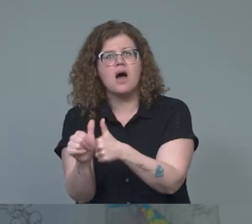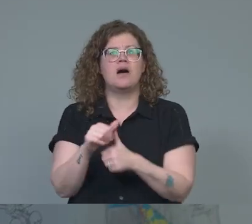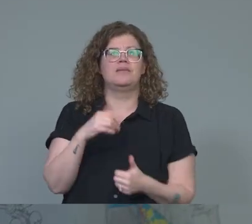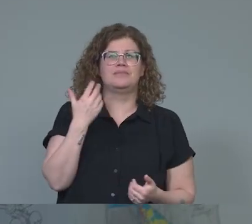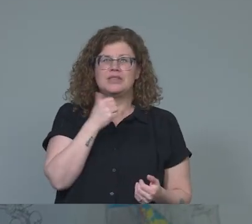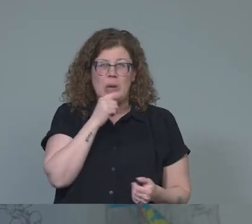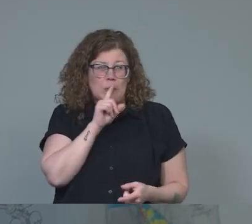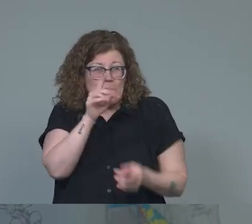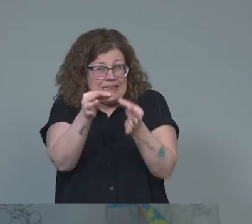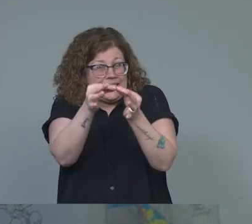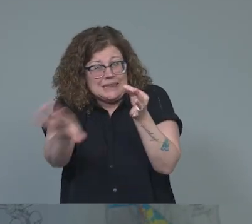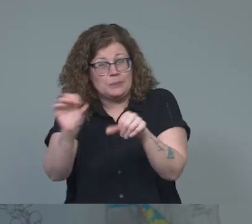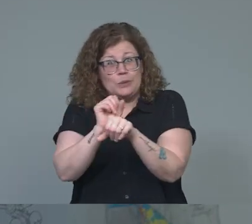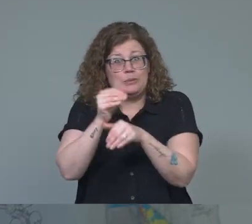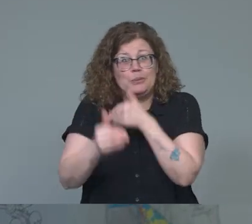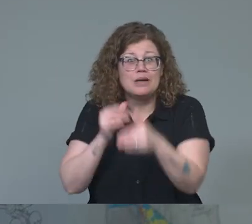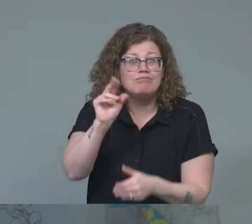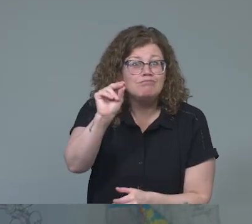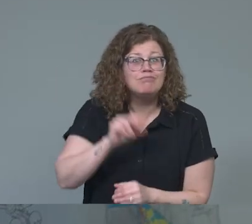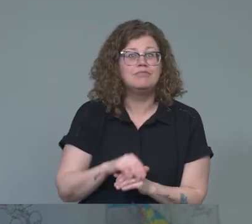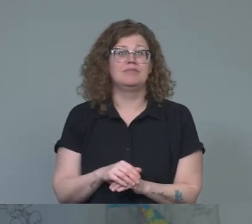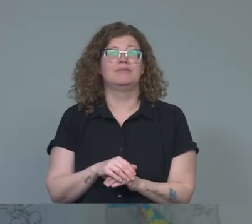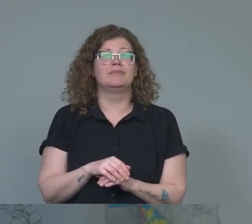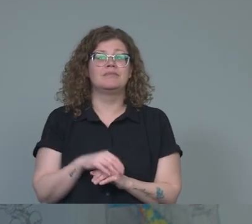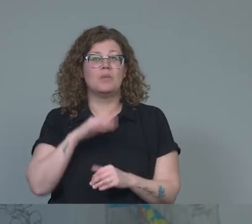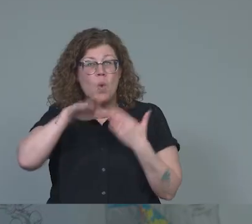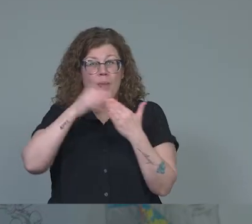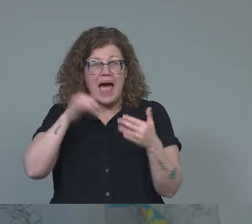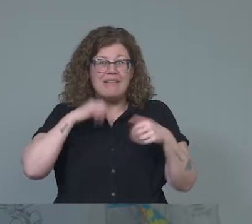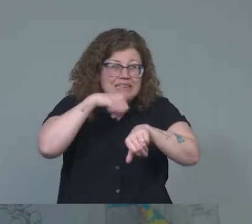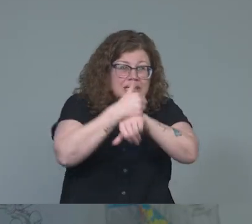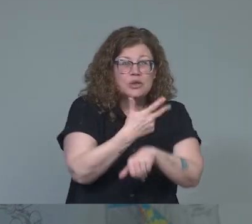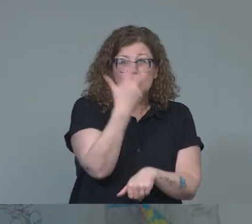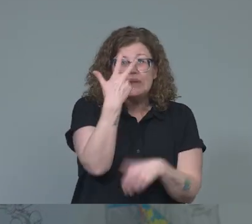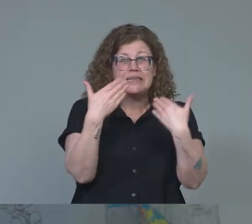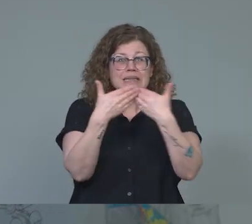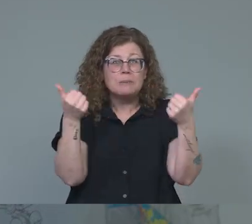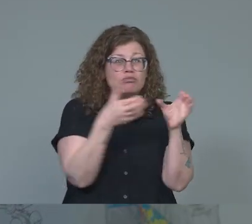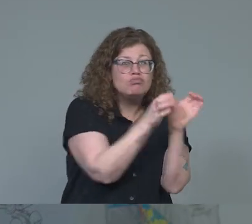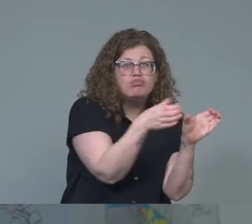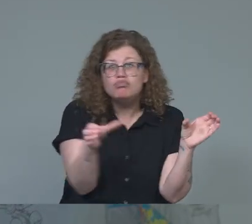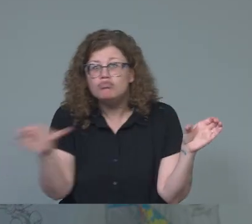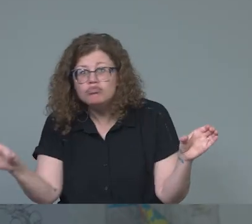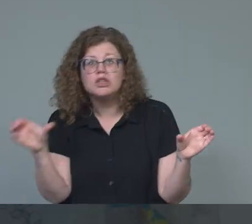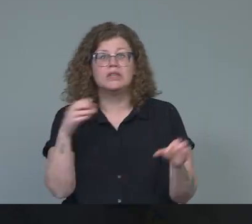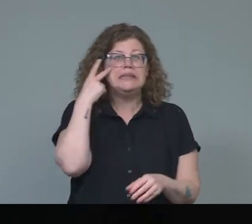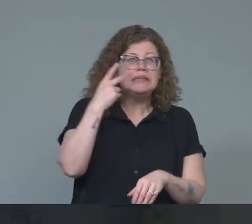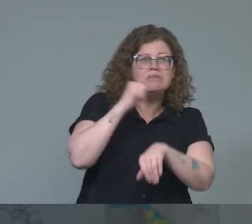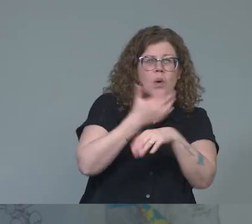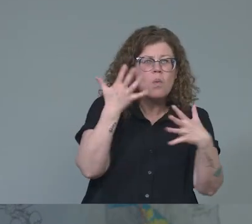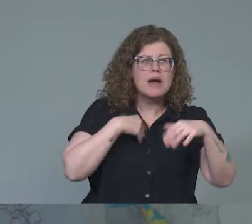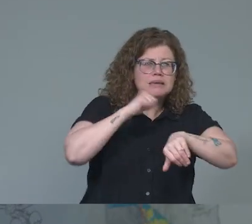3 separate things at once that were all somewhat dependent on each other, and there really wasn't any way to make that